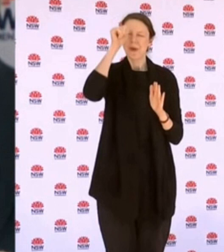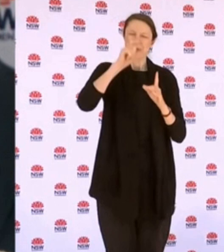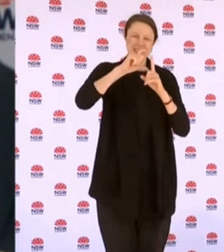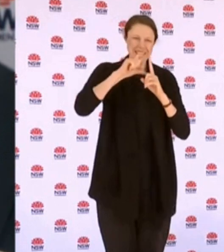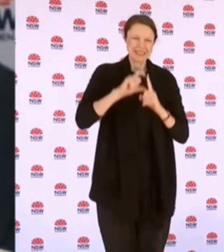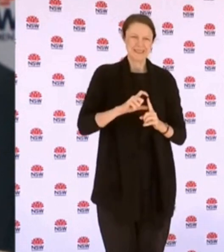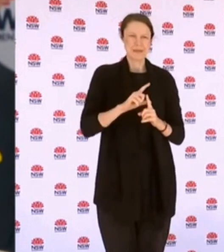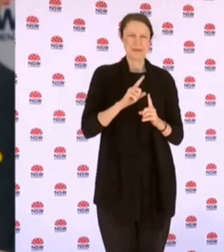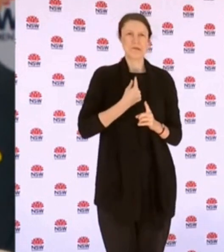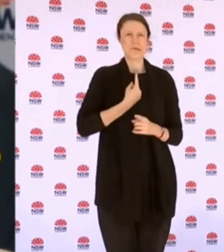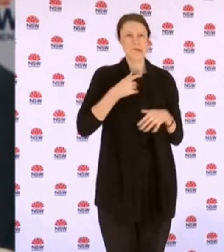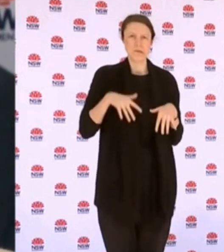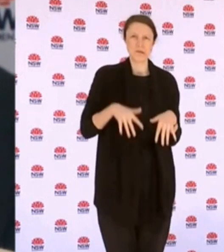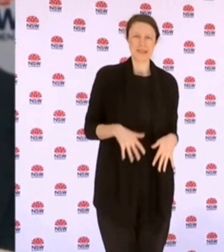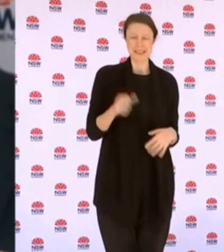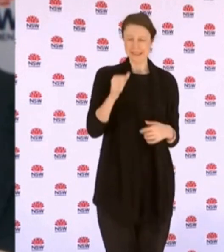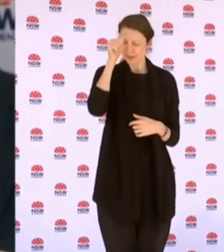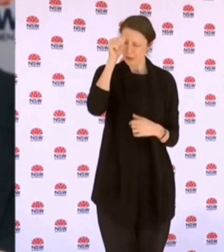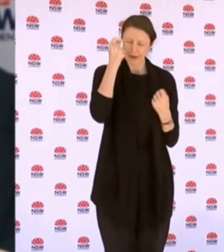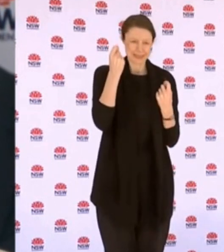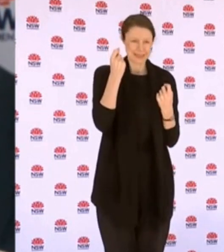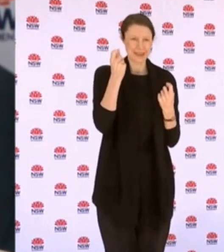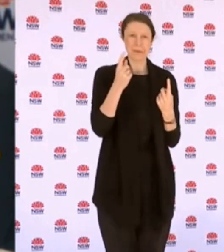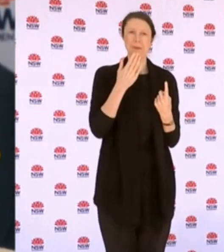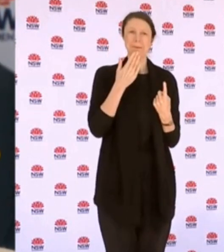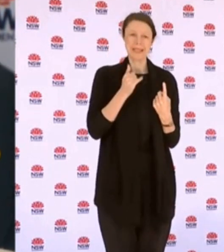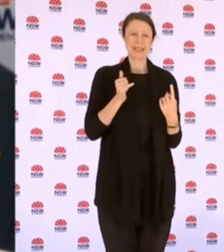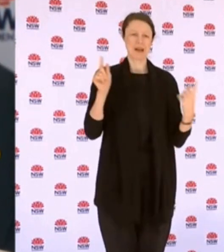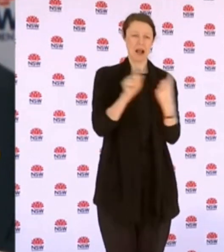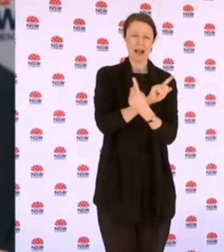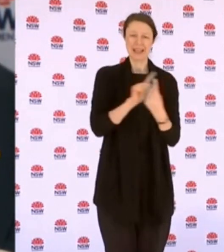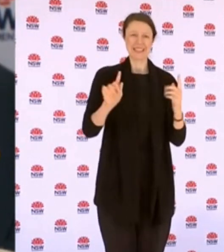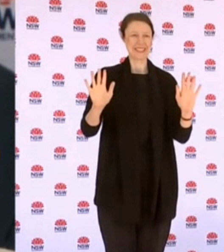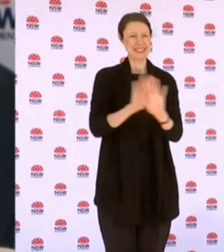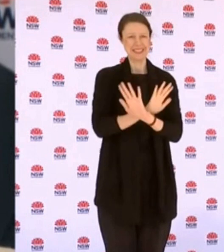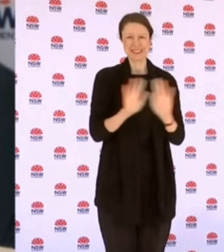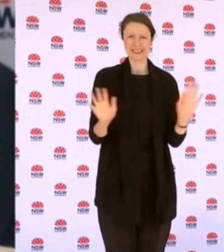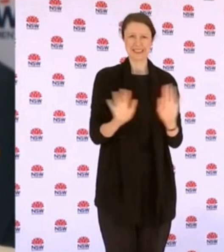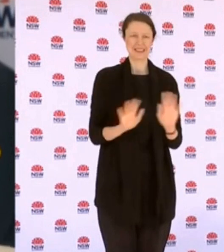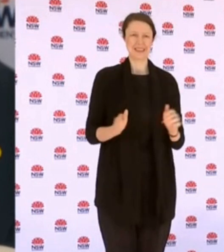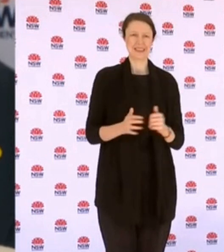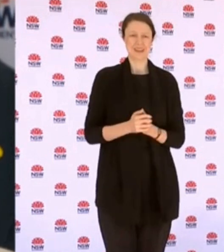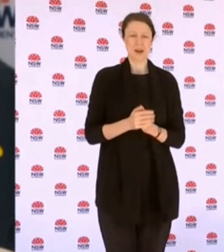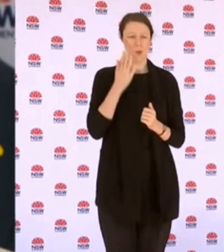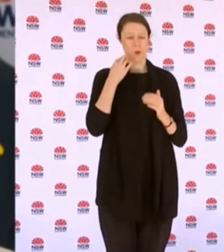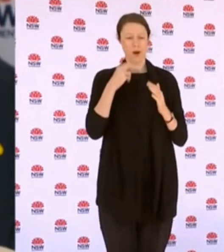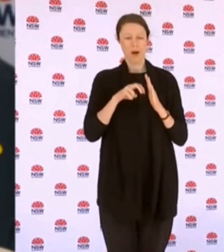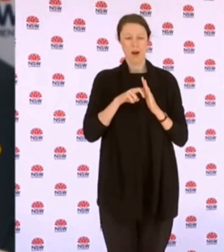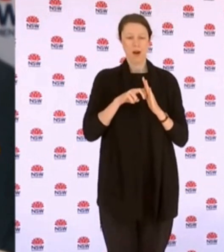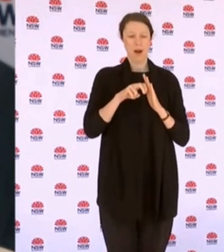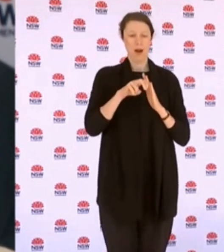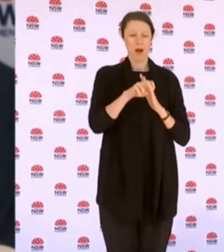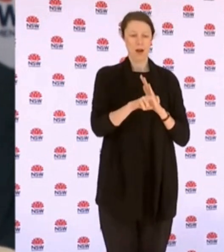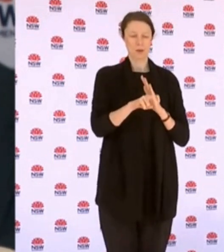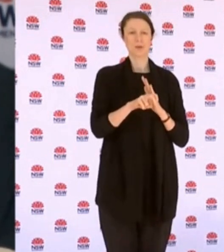as possible with anybody. And please make sure you think about what you're doing every time you step forward outside your front door.